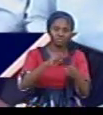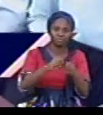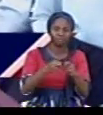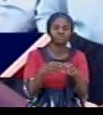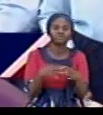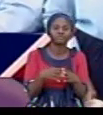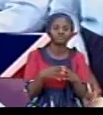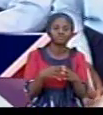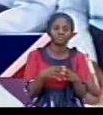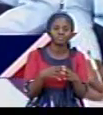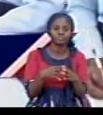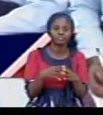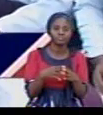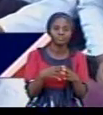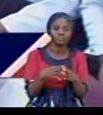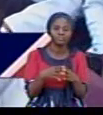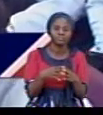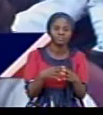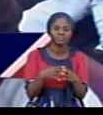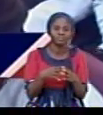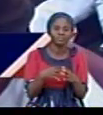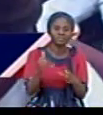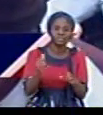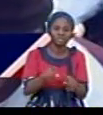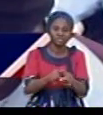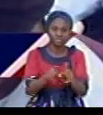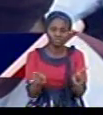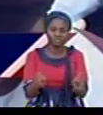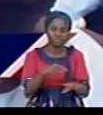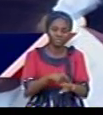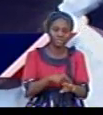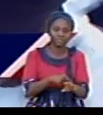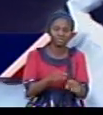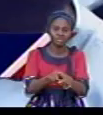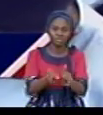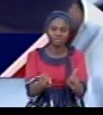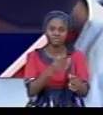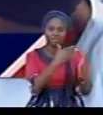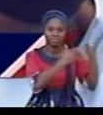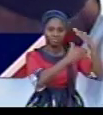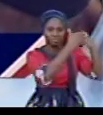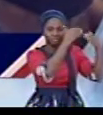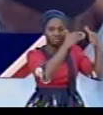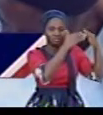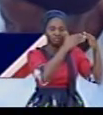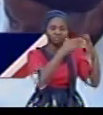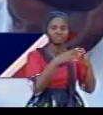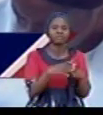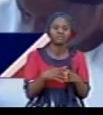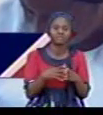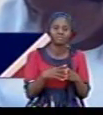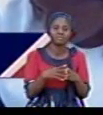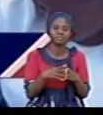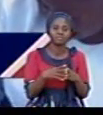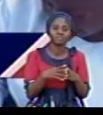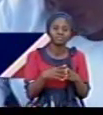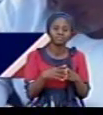In different eras, different dispensations, different generations,